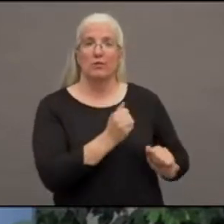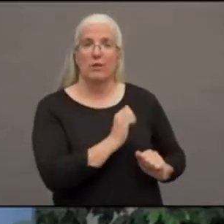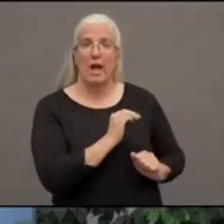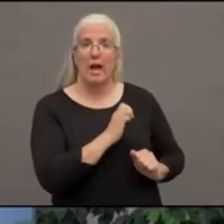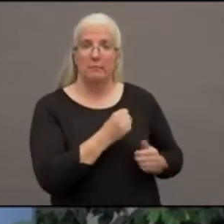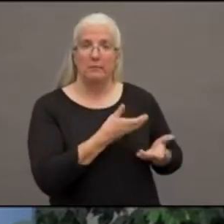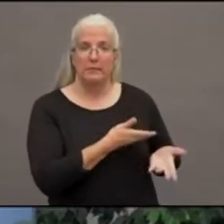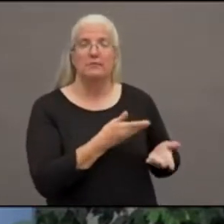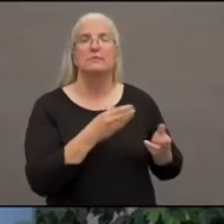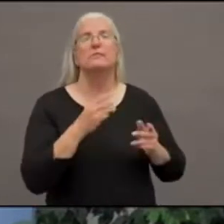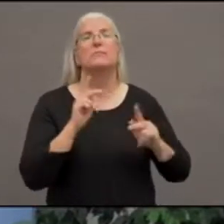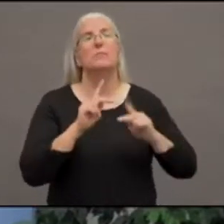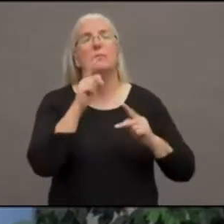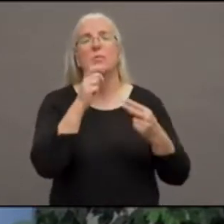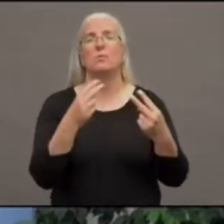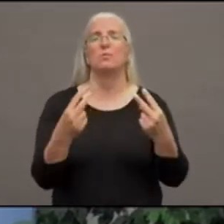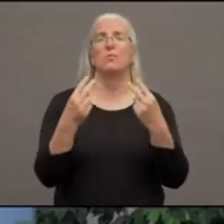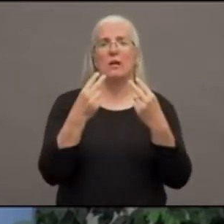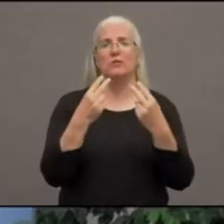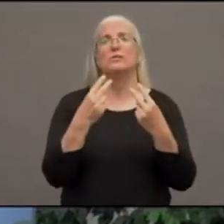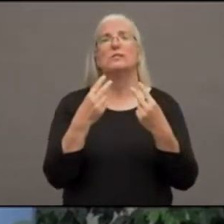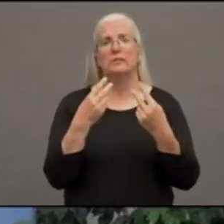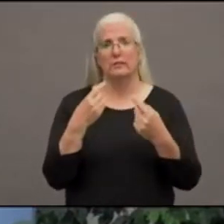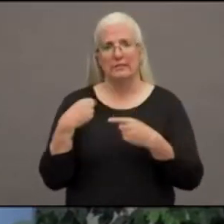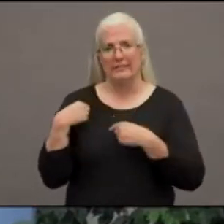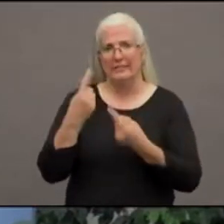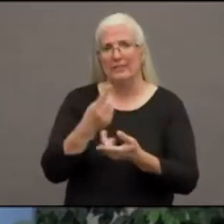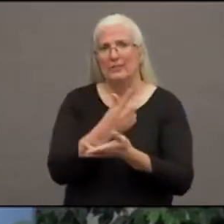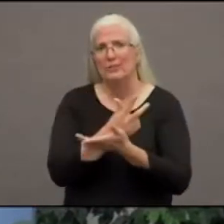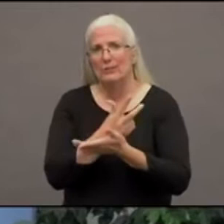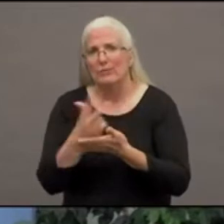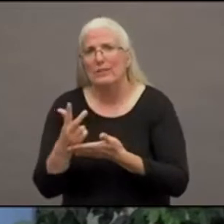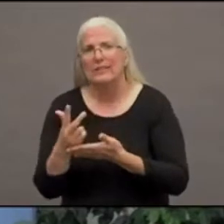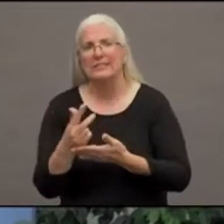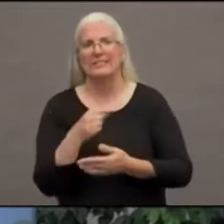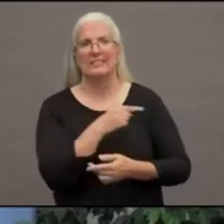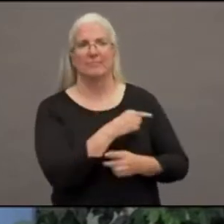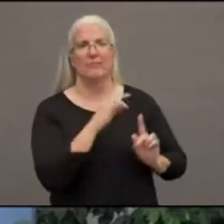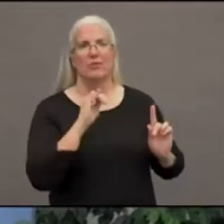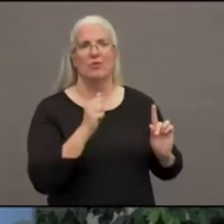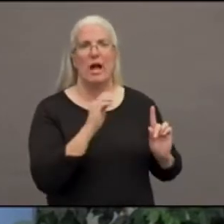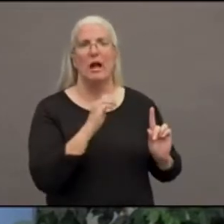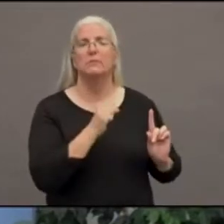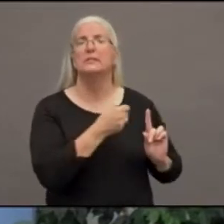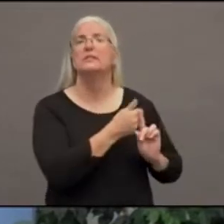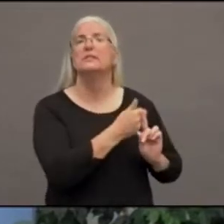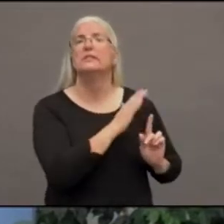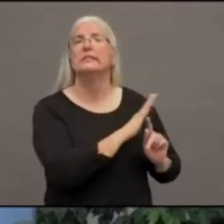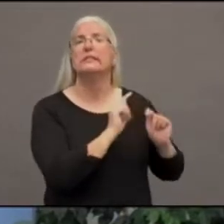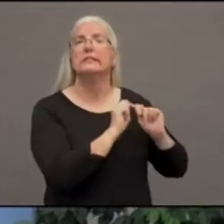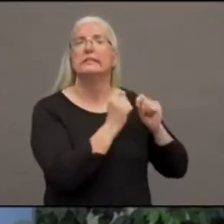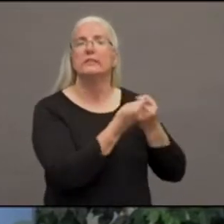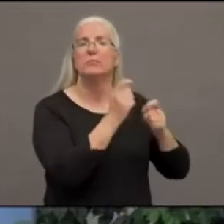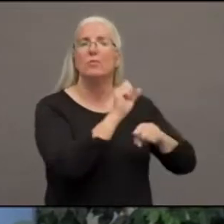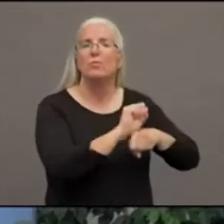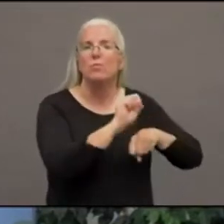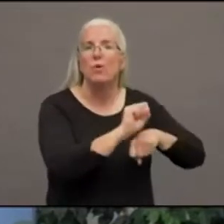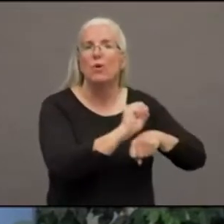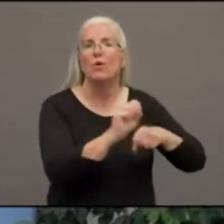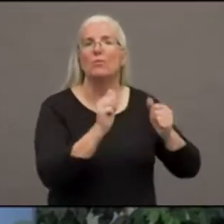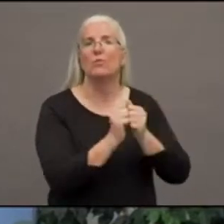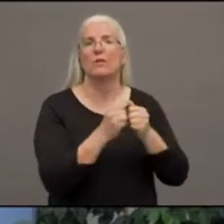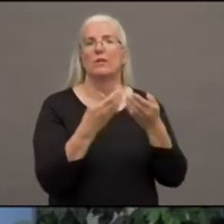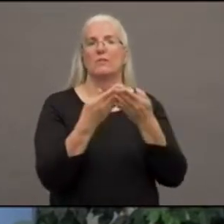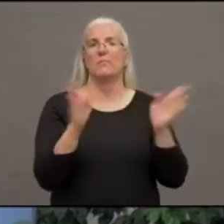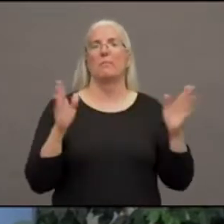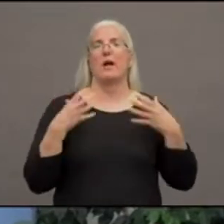few weeks know, James, as County Counsel, he and his team are the ones who work with the public health officer to put together